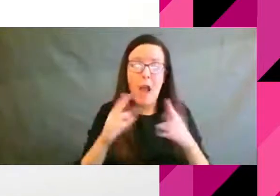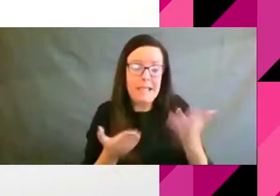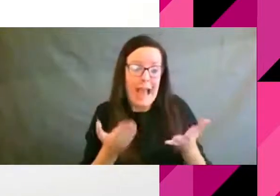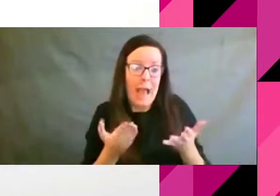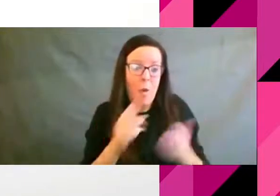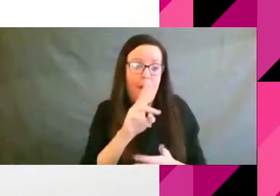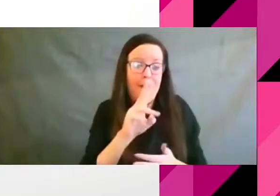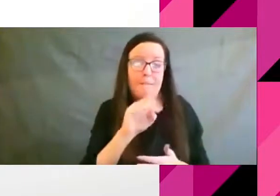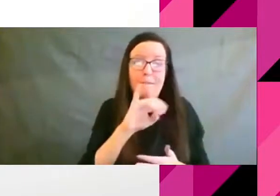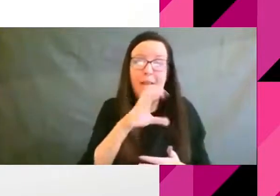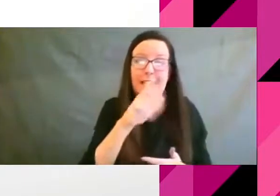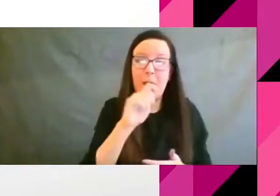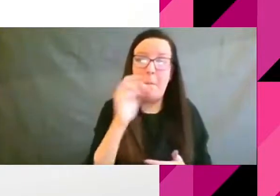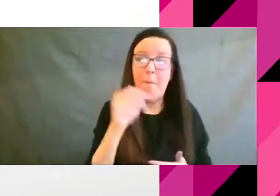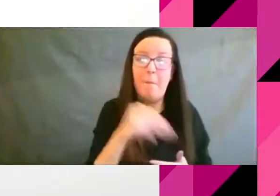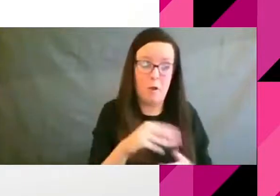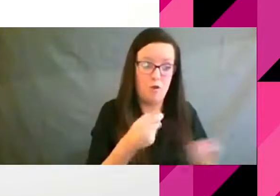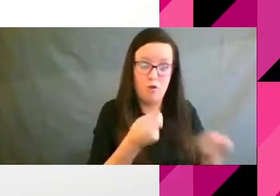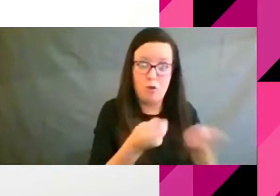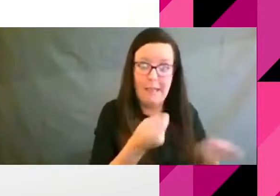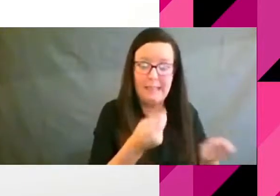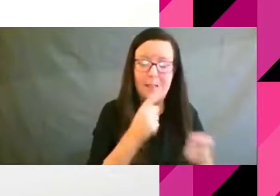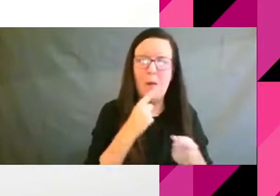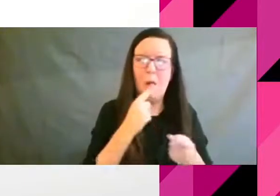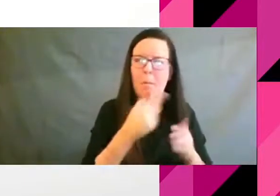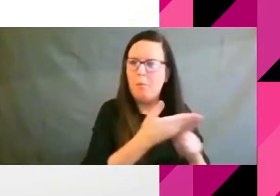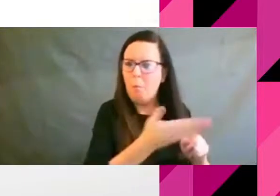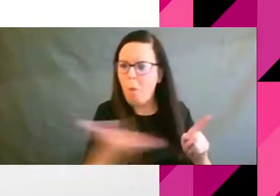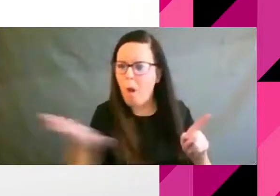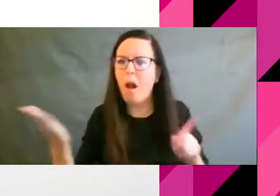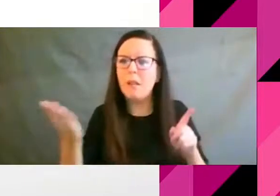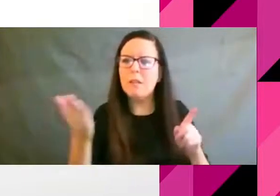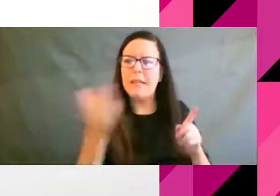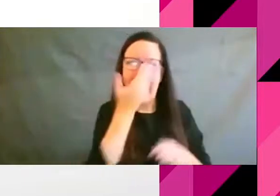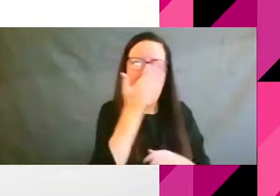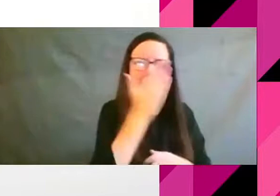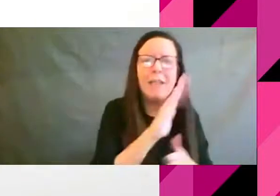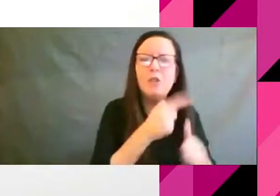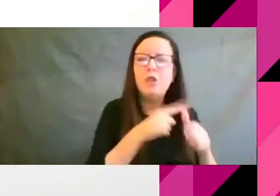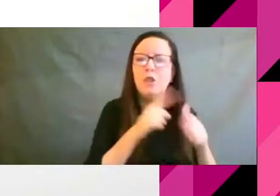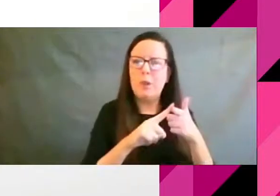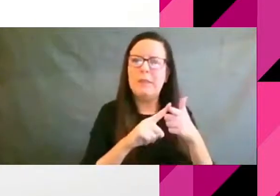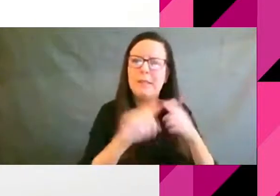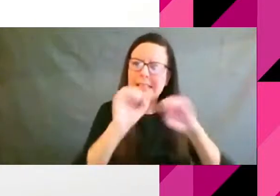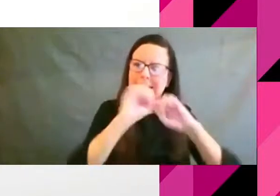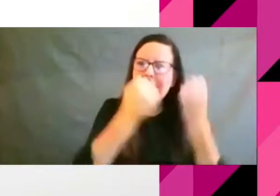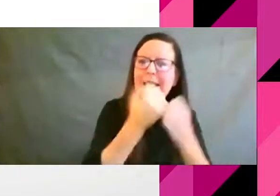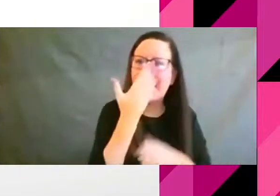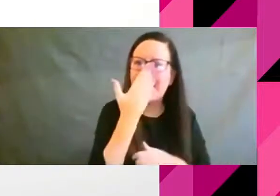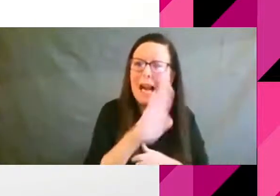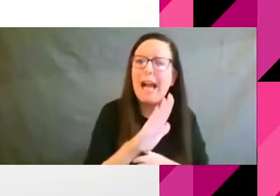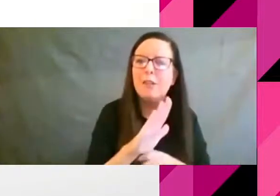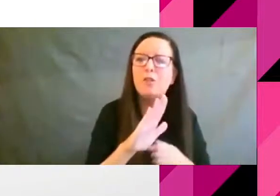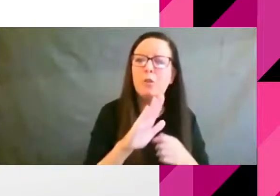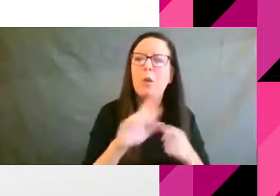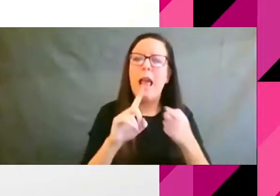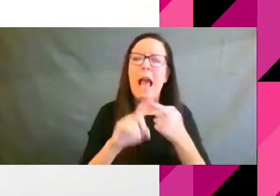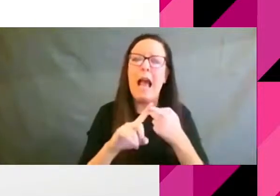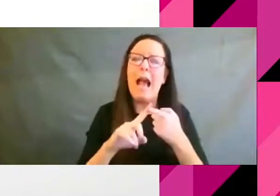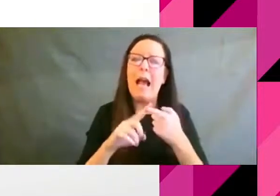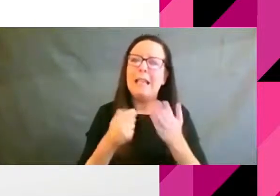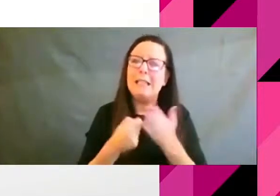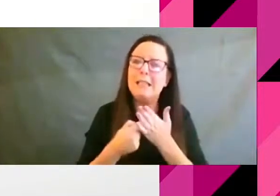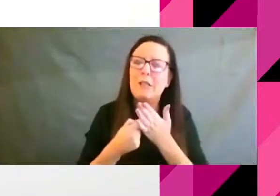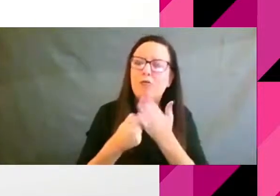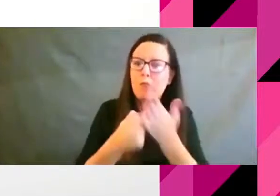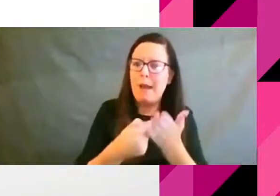system, but indeed also broader societal attitudes and prevention of sexual violence. Implementing the recommendations outlined in